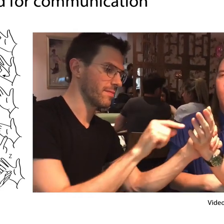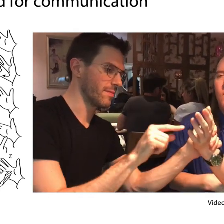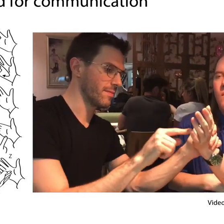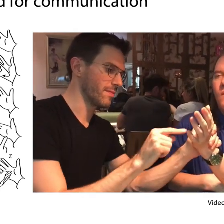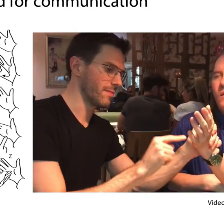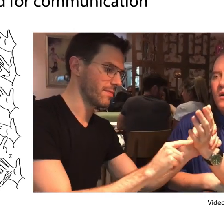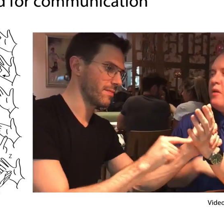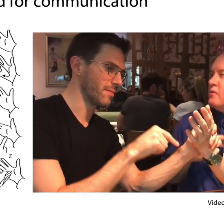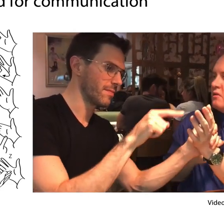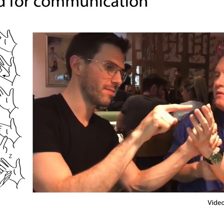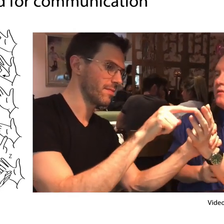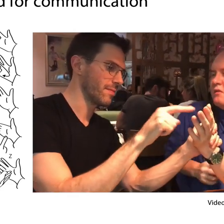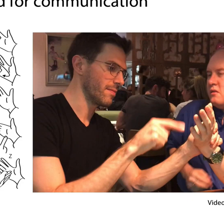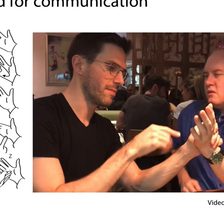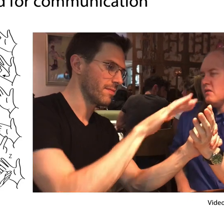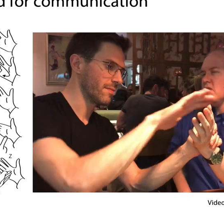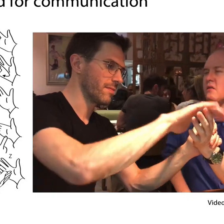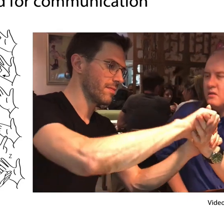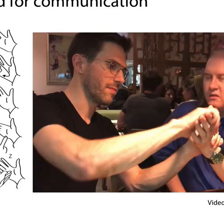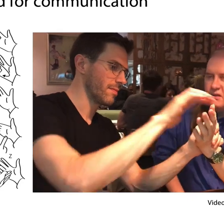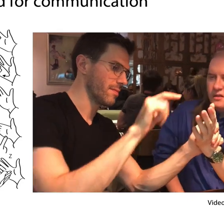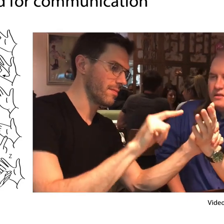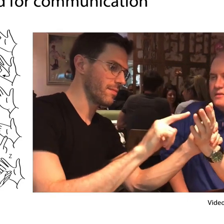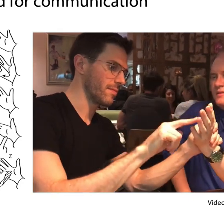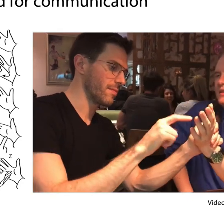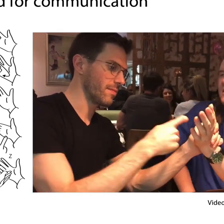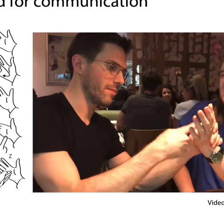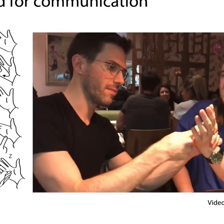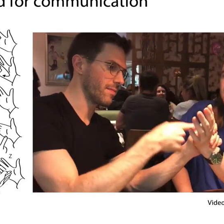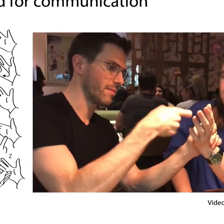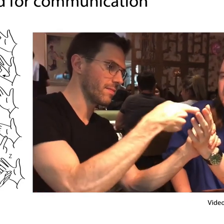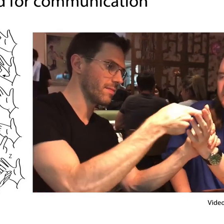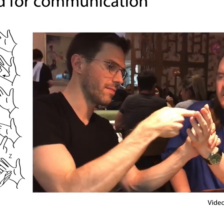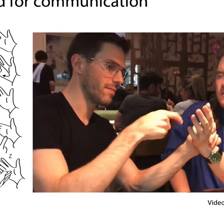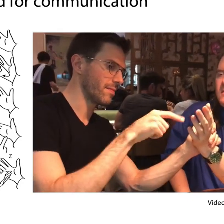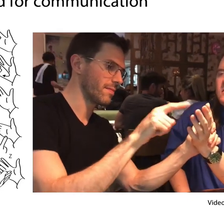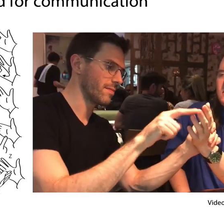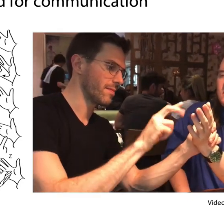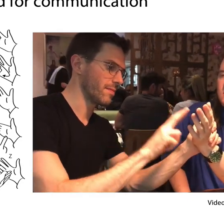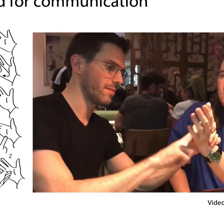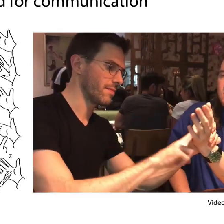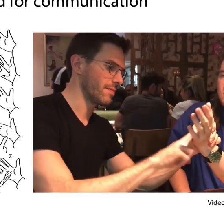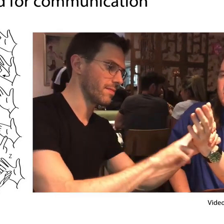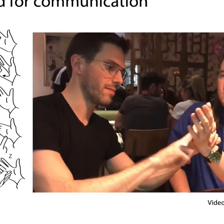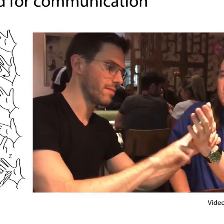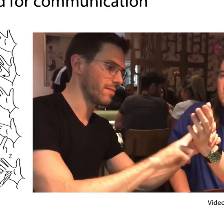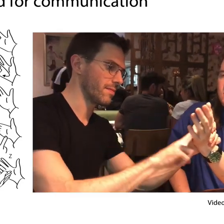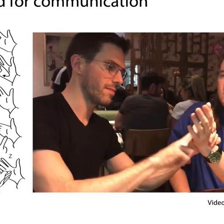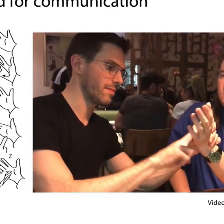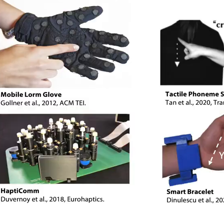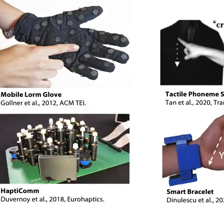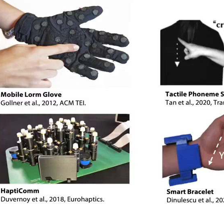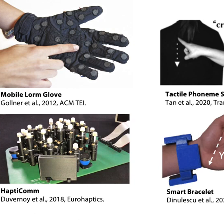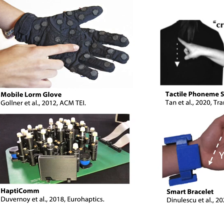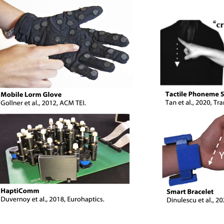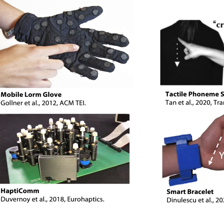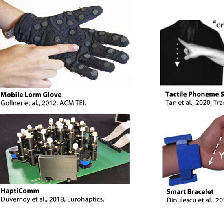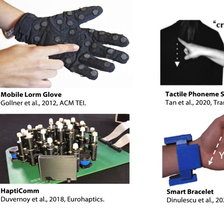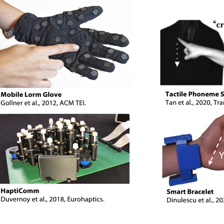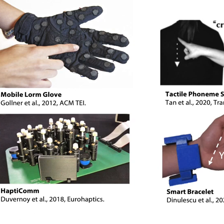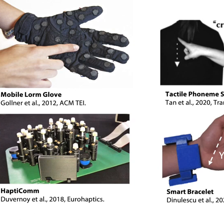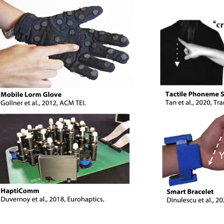sensory impairment. The Deafblind Manual Alphabet is an Australian TSL employed in our work.